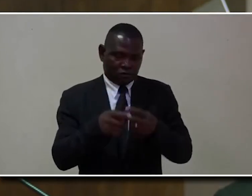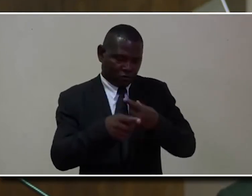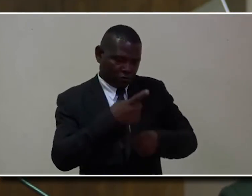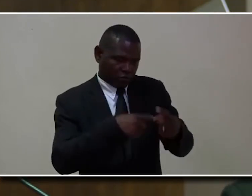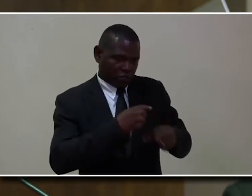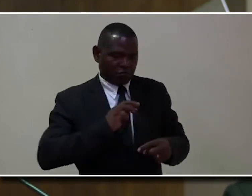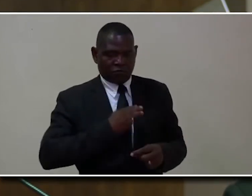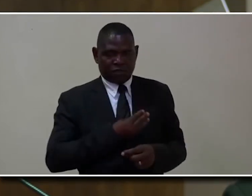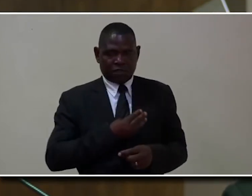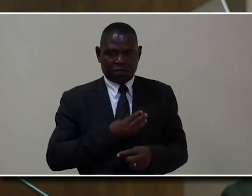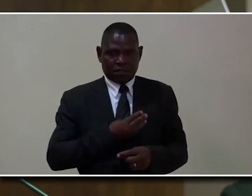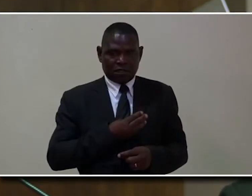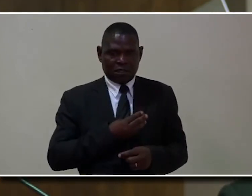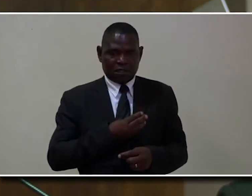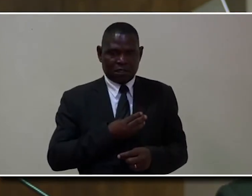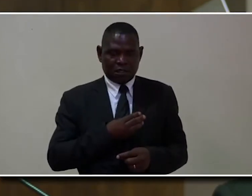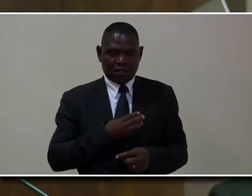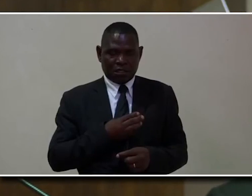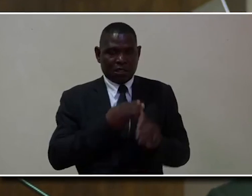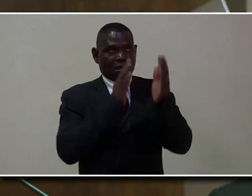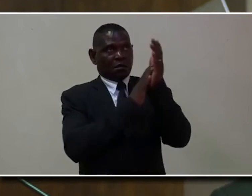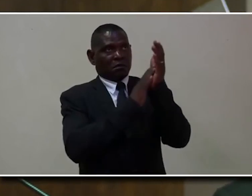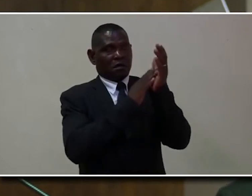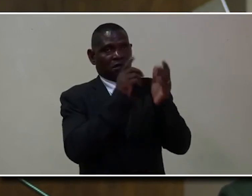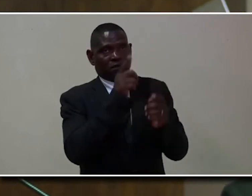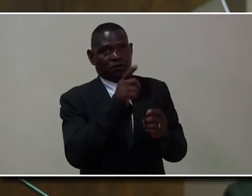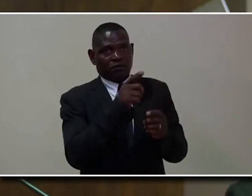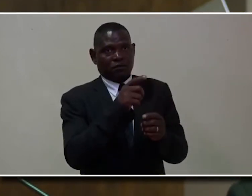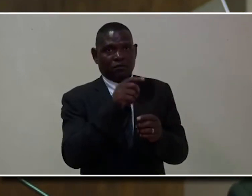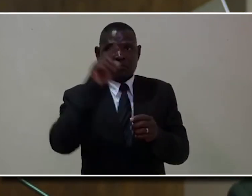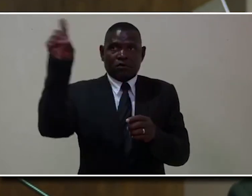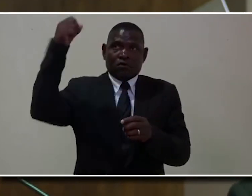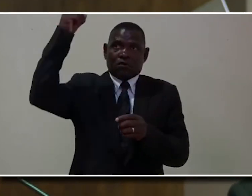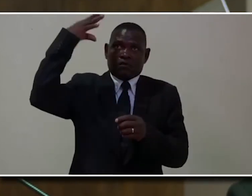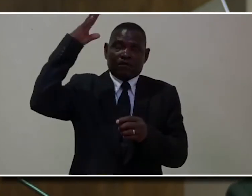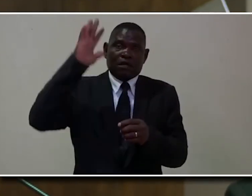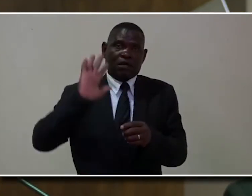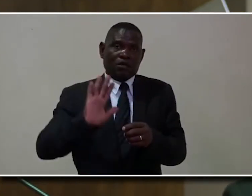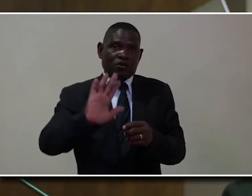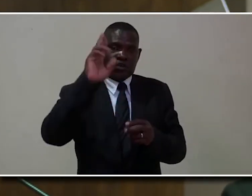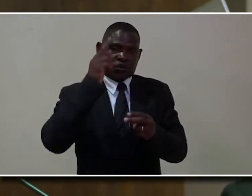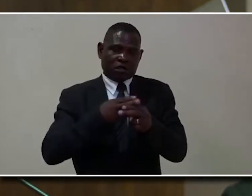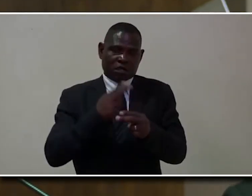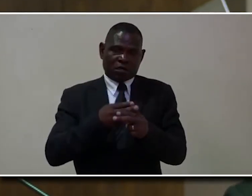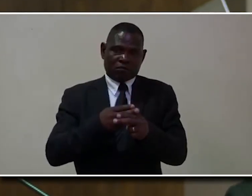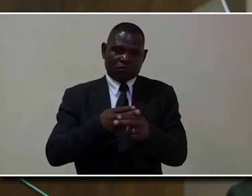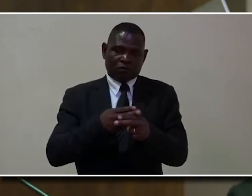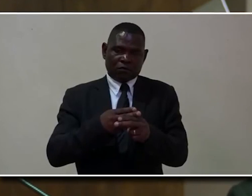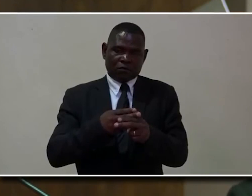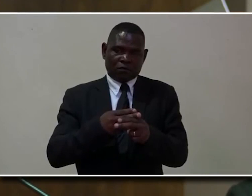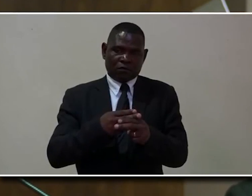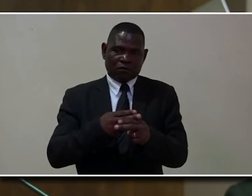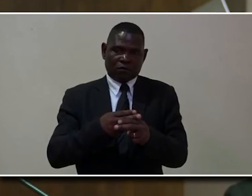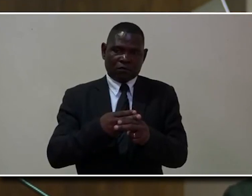to adore you. Tadza kudza kulemekezani. We've come to glorify your name. Tadza kuzabwelesa ulemelero kwa inu. For we know, Father,